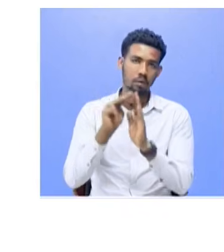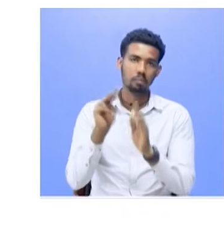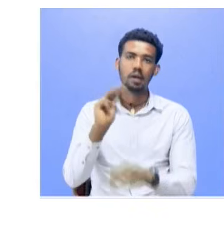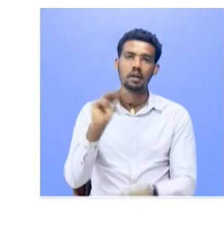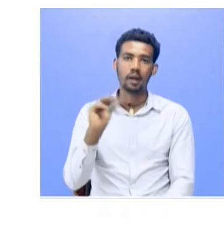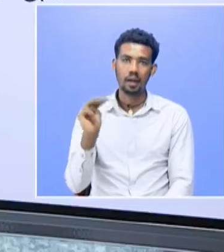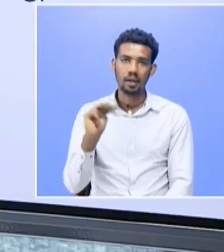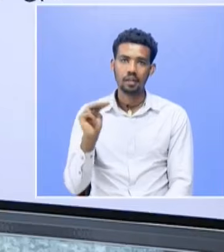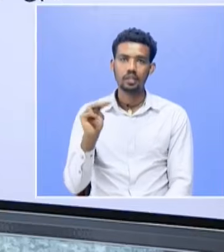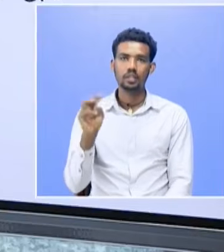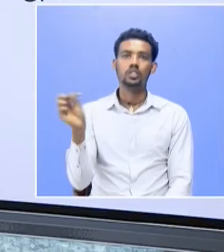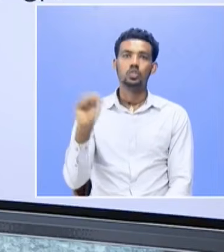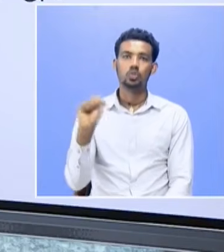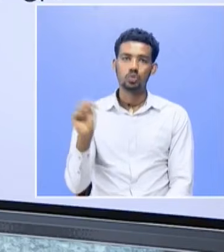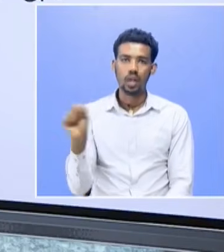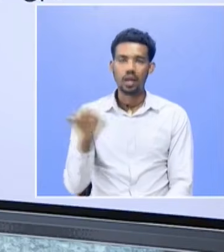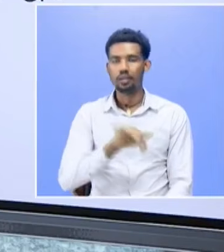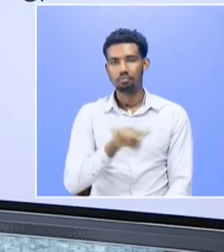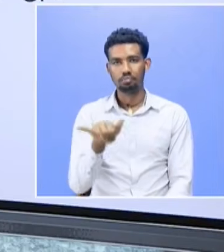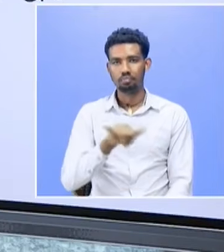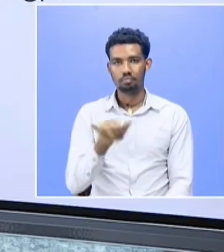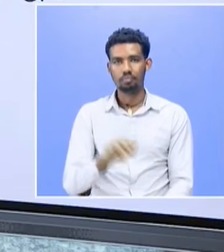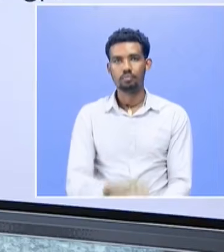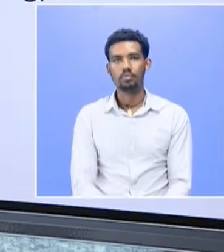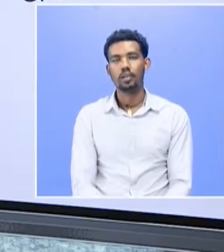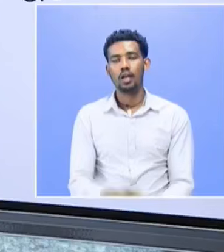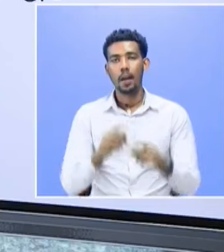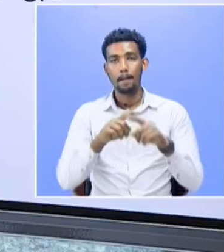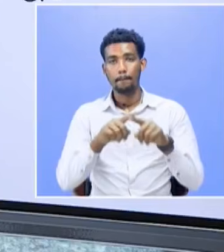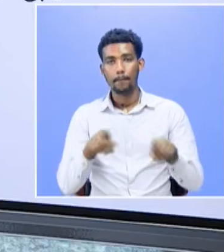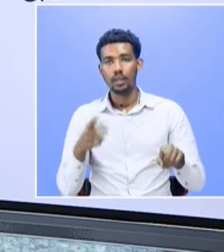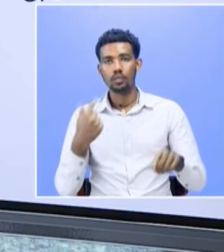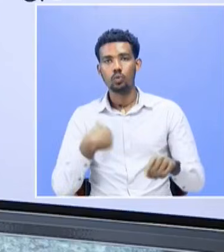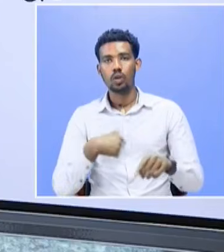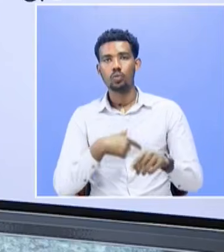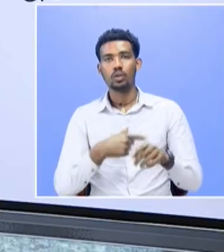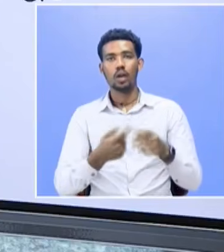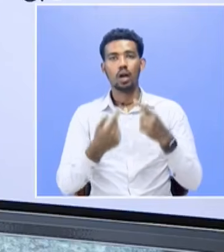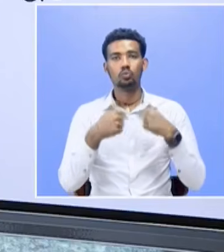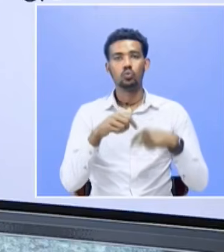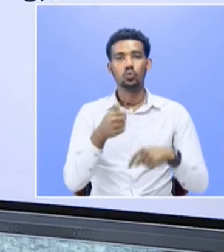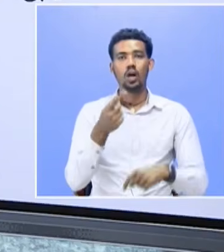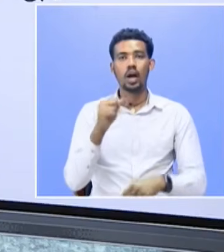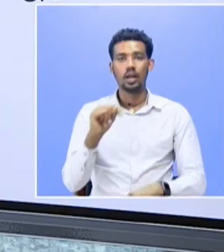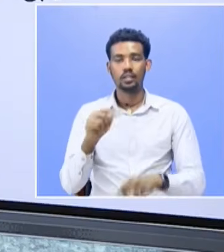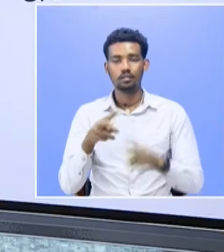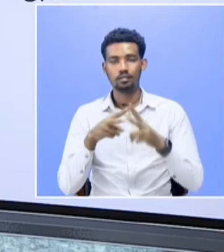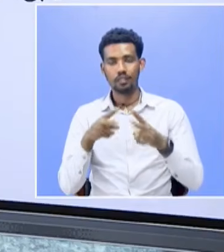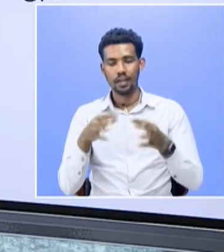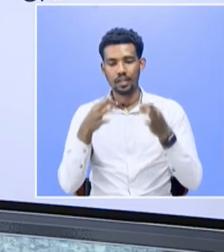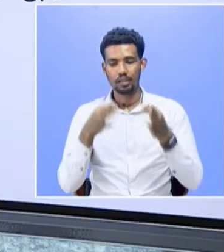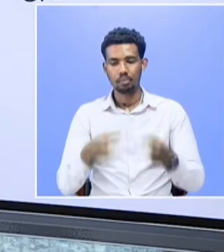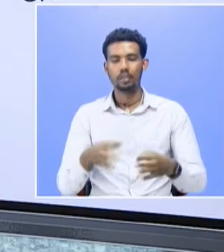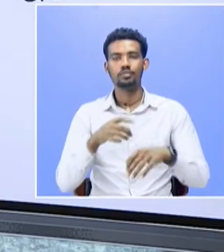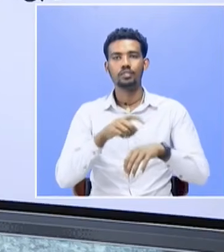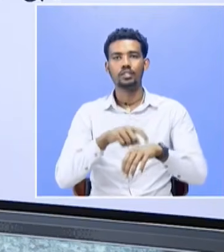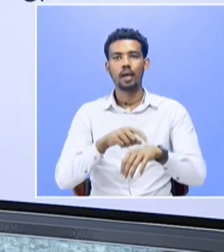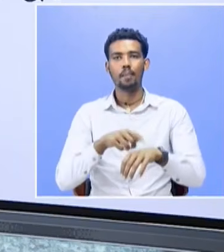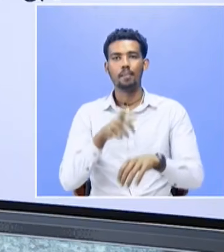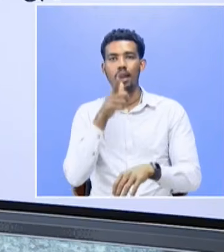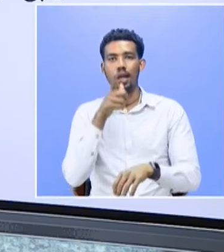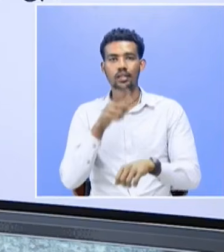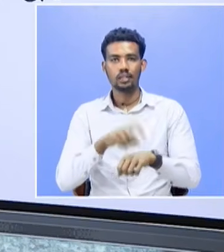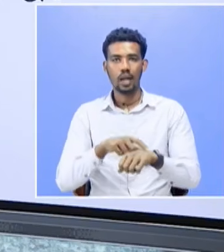Tuesday, and wherever. But when we come to at, it's a very specific time, like